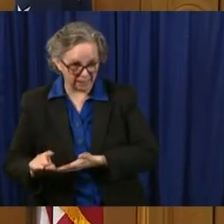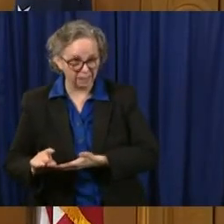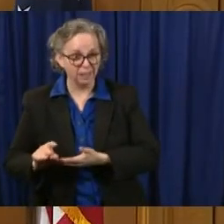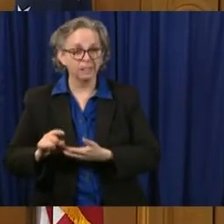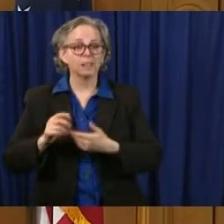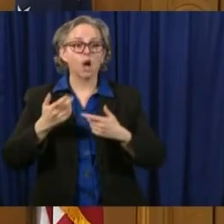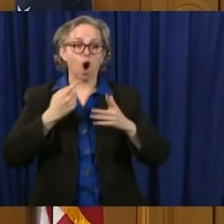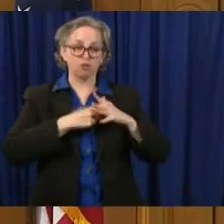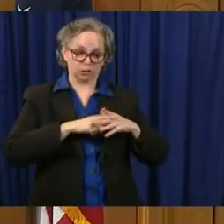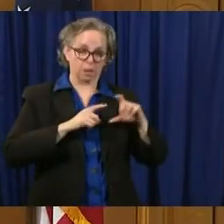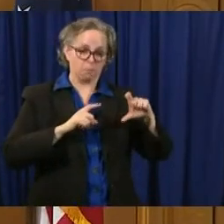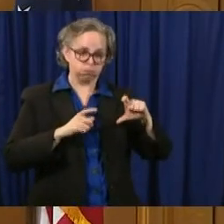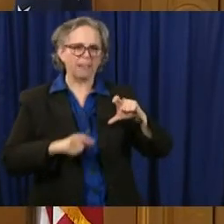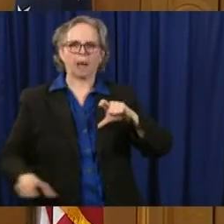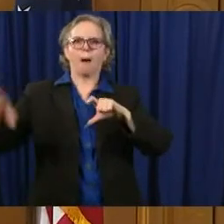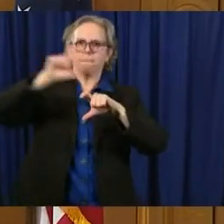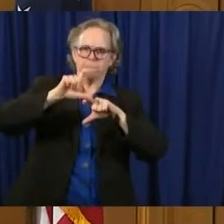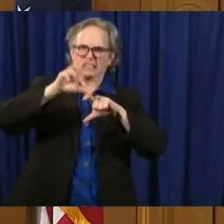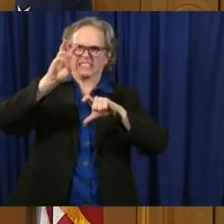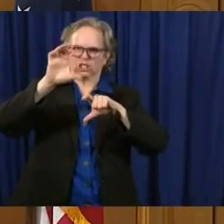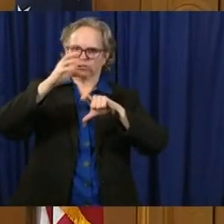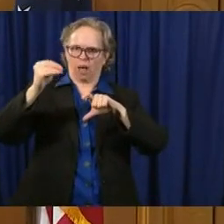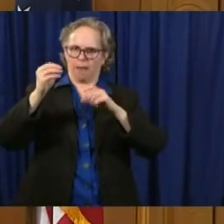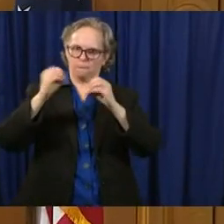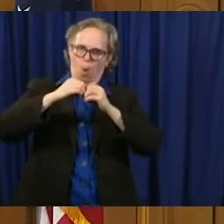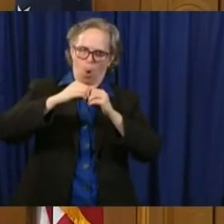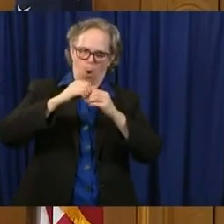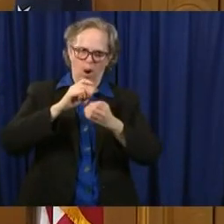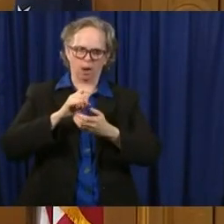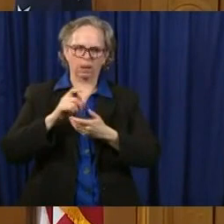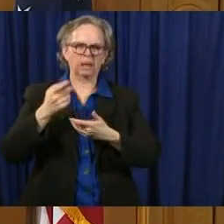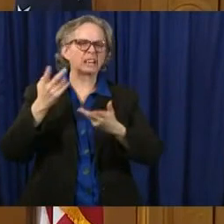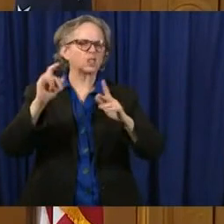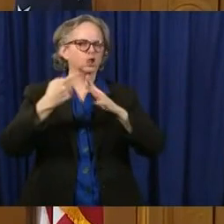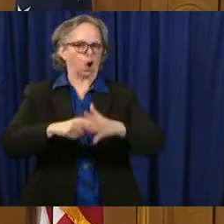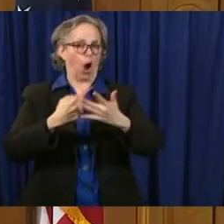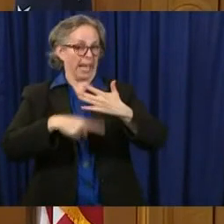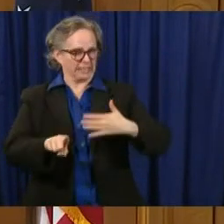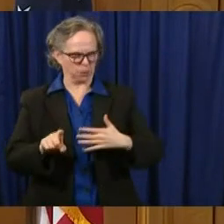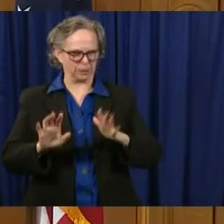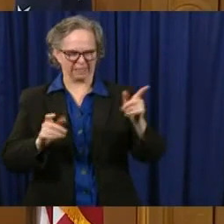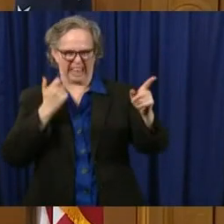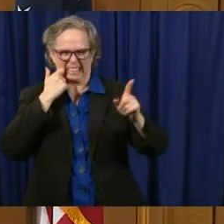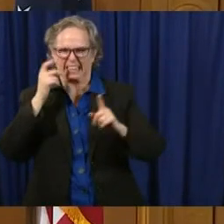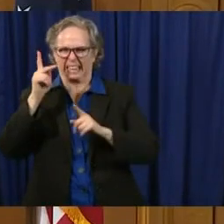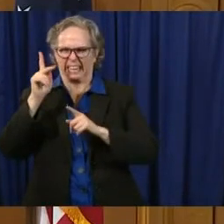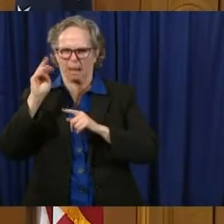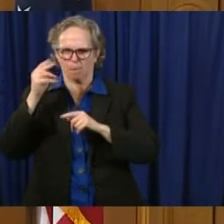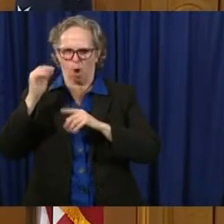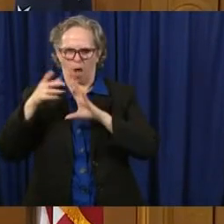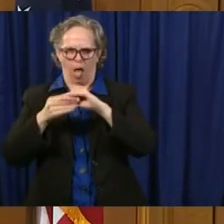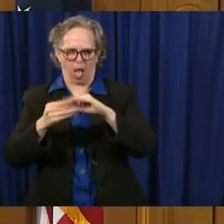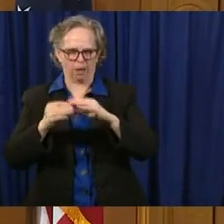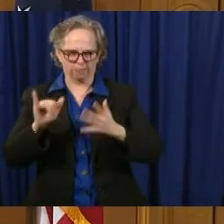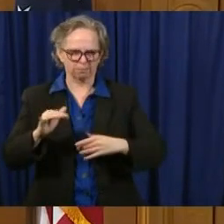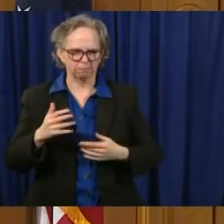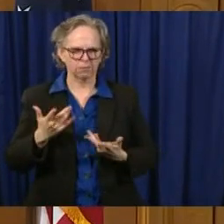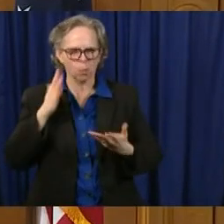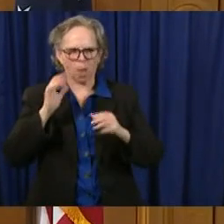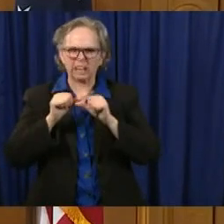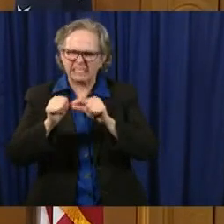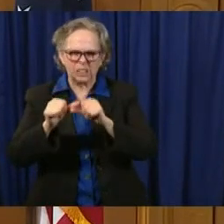allotment. So next week will be a big week in that space. Likely by the end of the week, we can begin flowing those dollars in addition